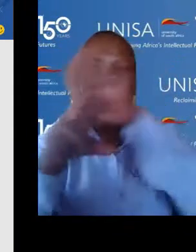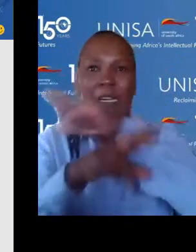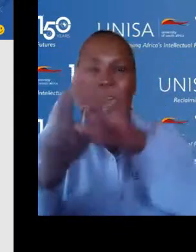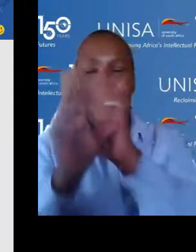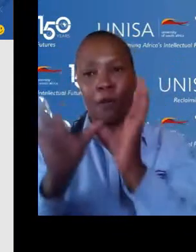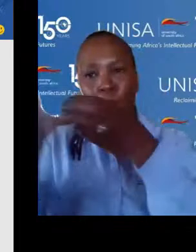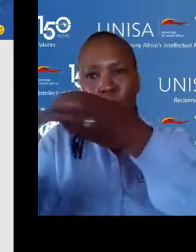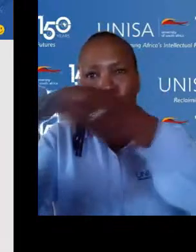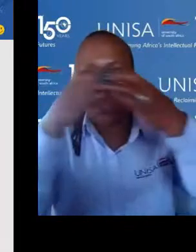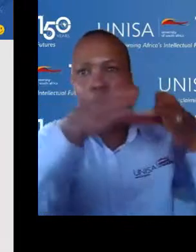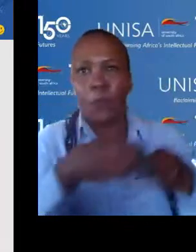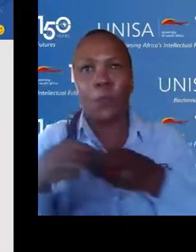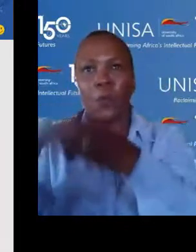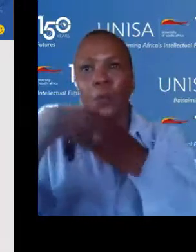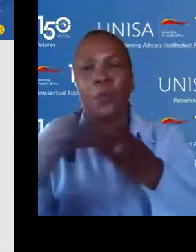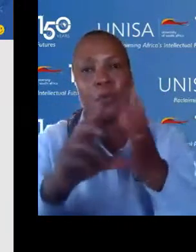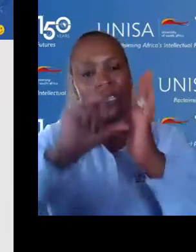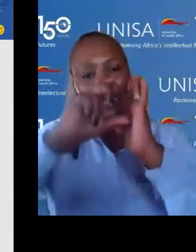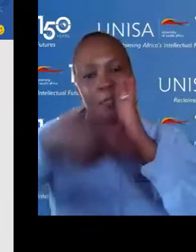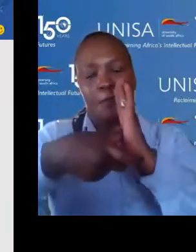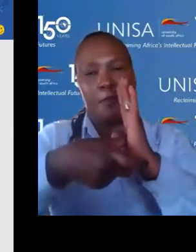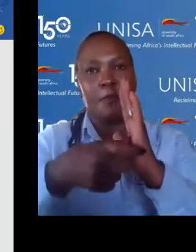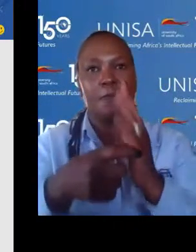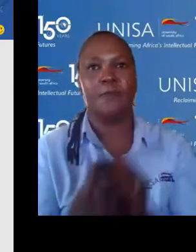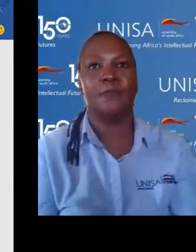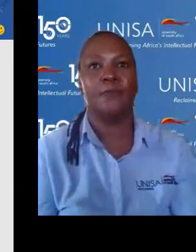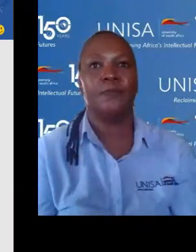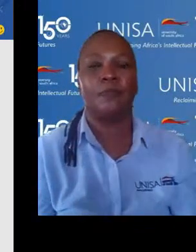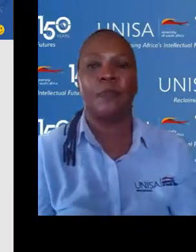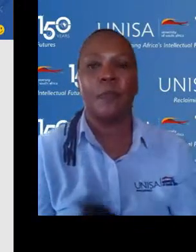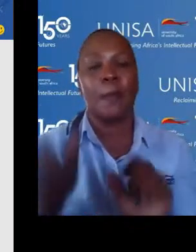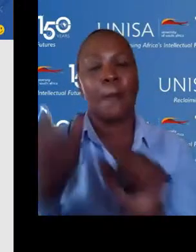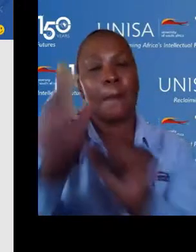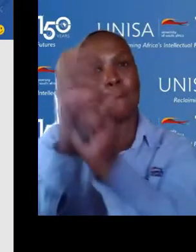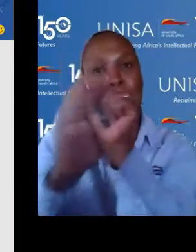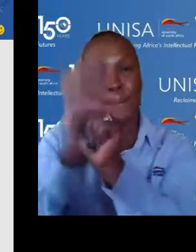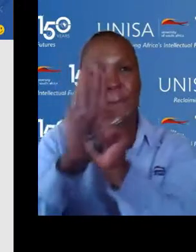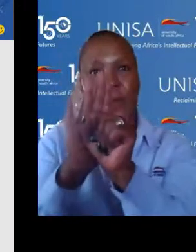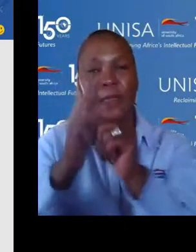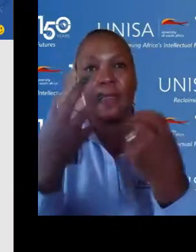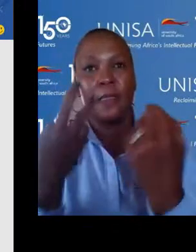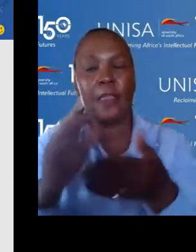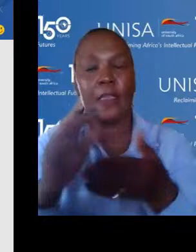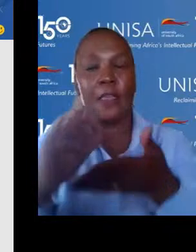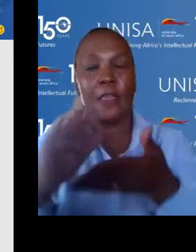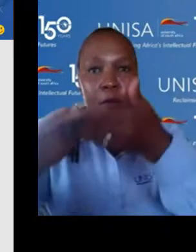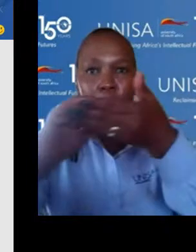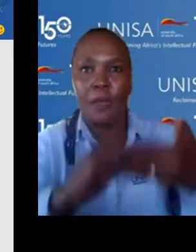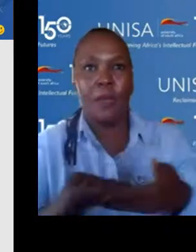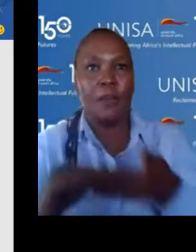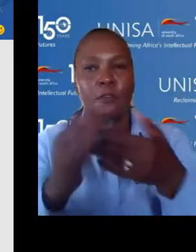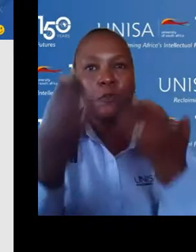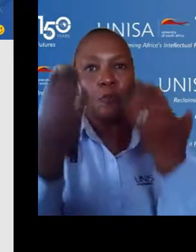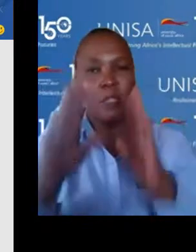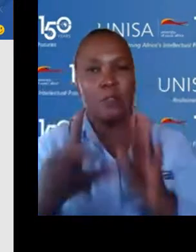with disabilities. Background on Association for Students with